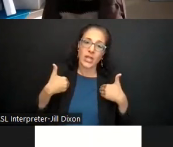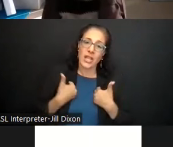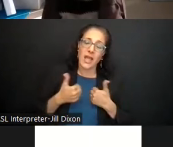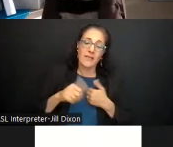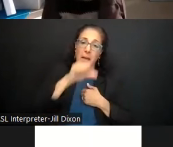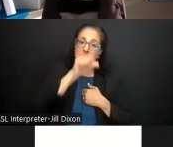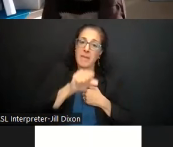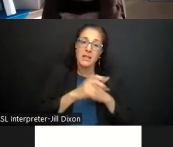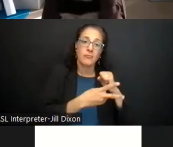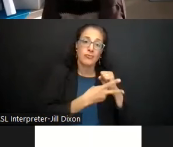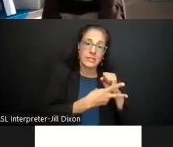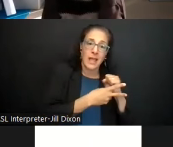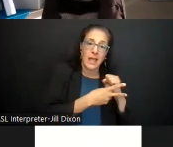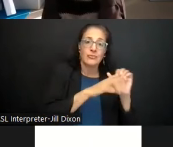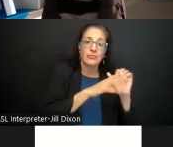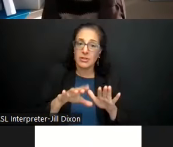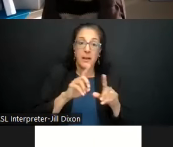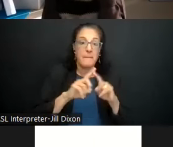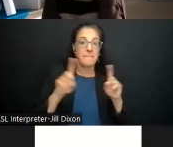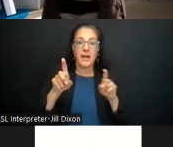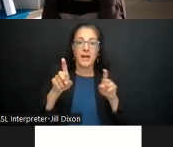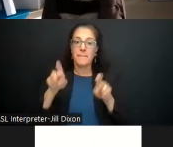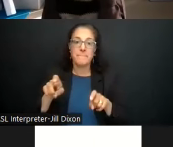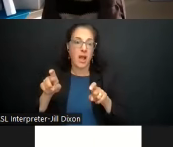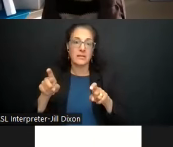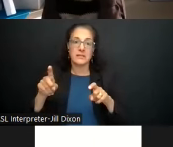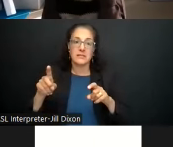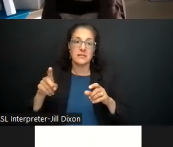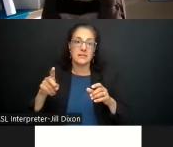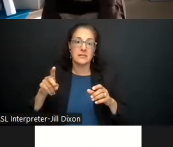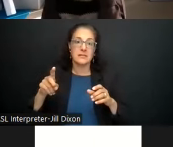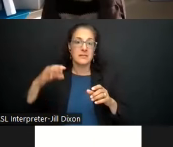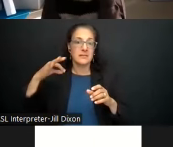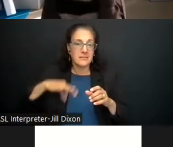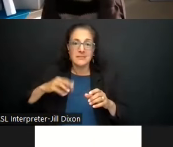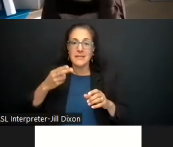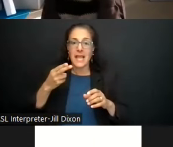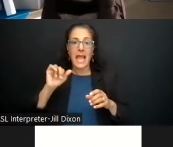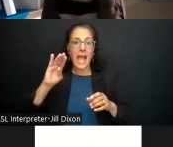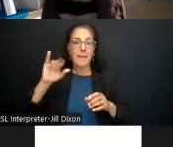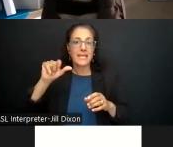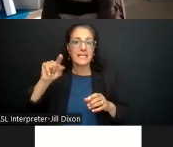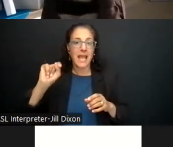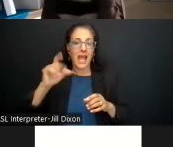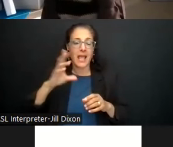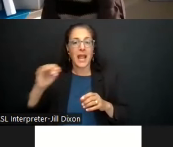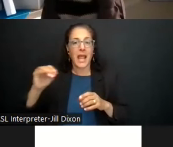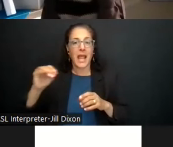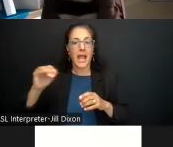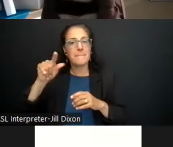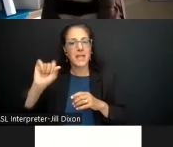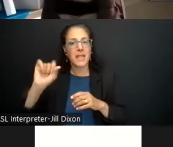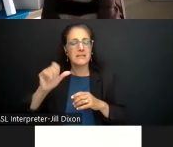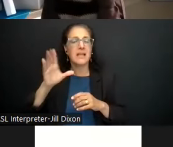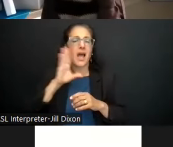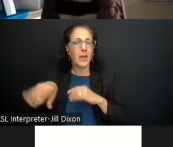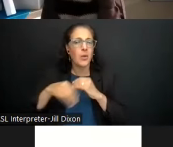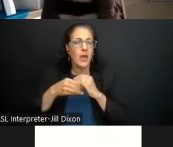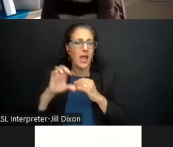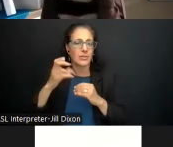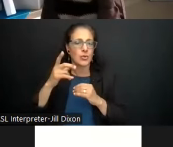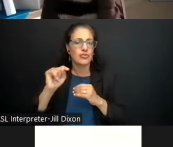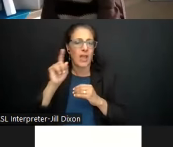these retentions and all that other stuff, but it's got to have habitat plantings on top of it. I'll put something in the chat. I have a link